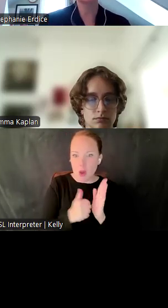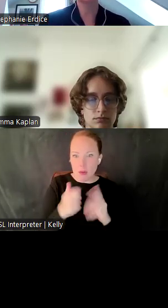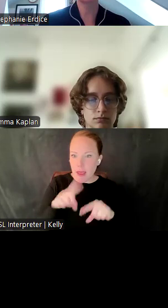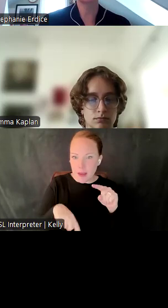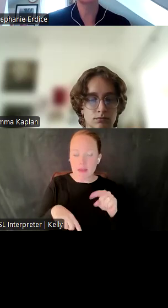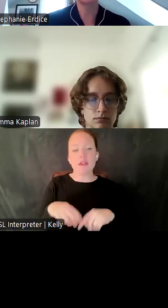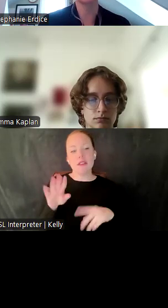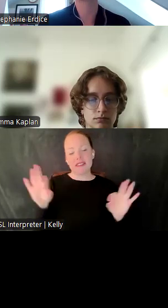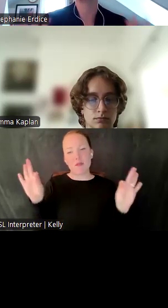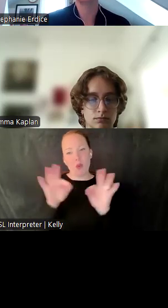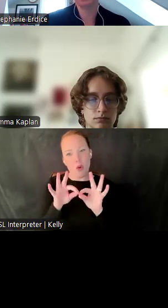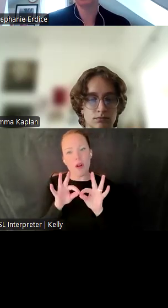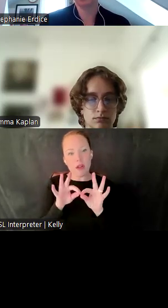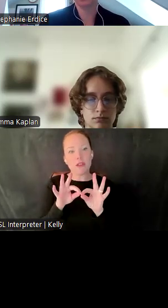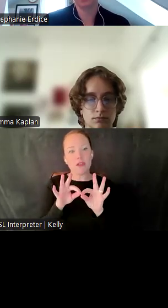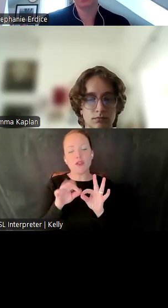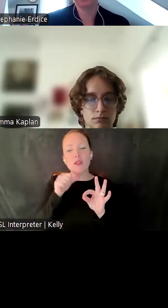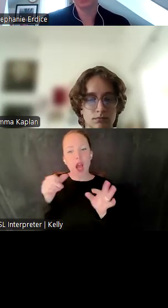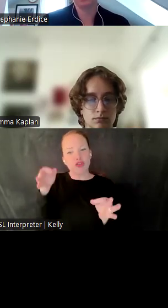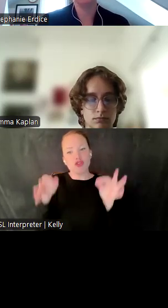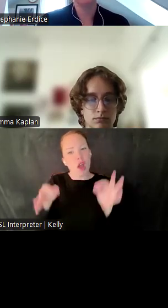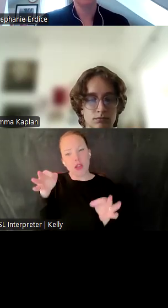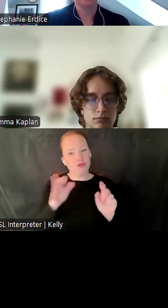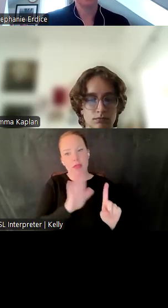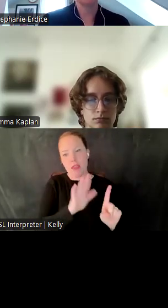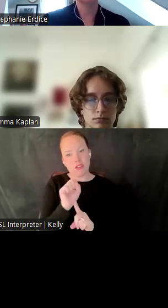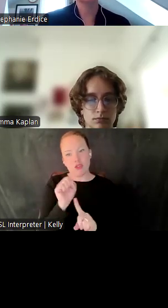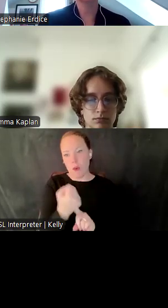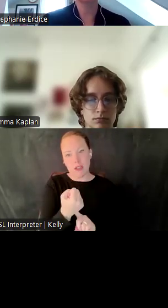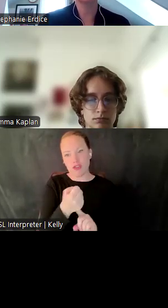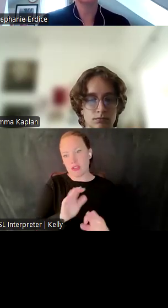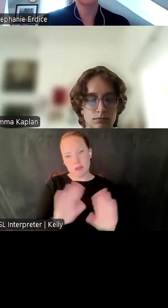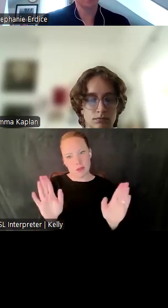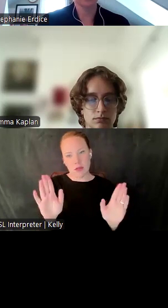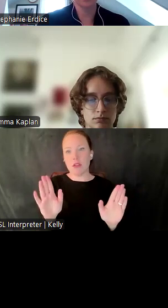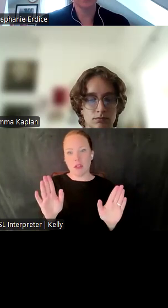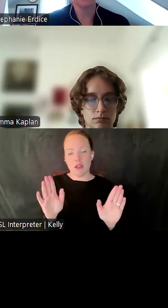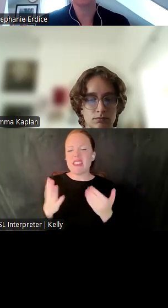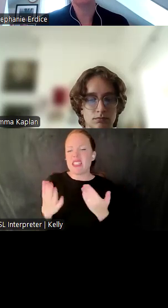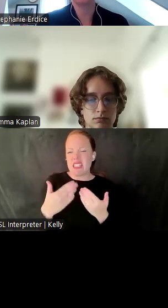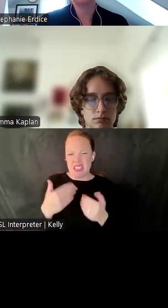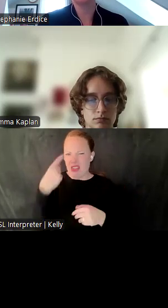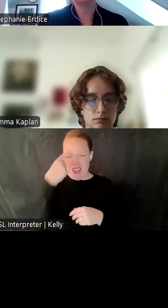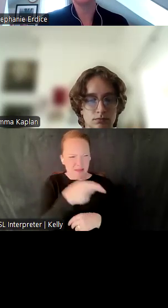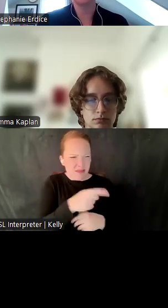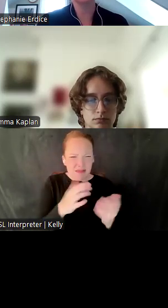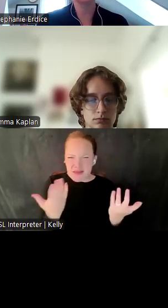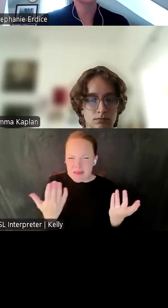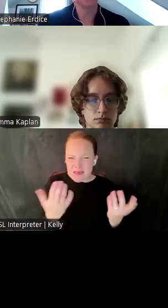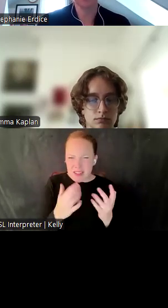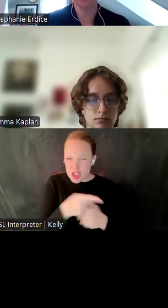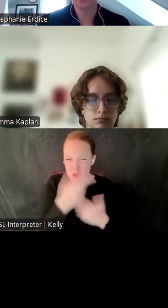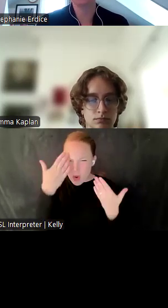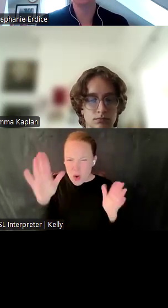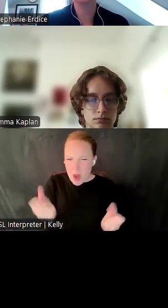it's important to not judge what situation they might be in. I feel like it's easy to be like, how could you not know how much money you make? Or how could